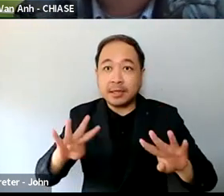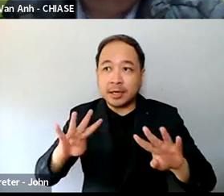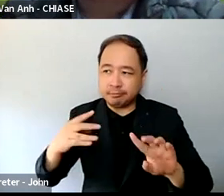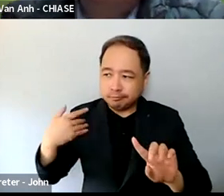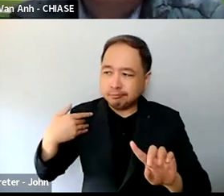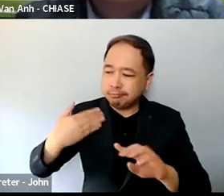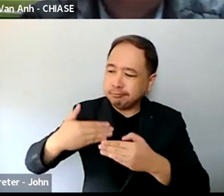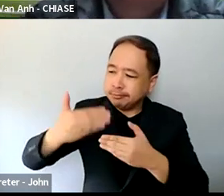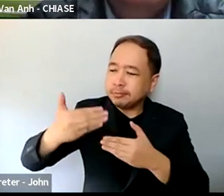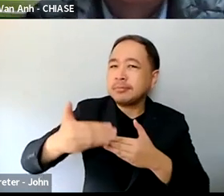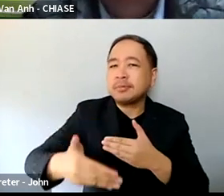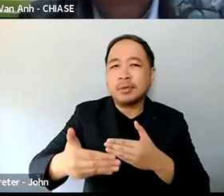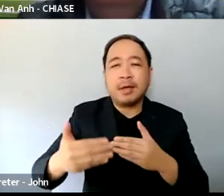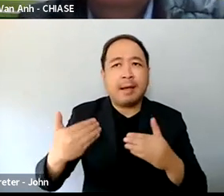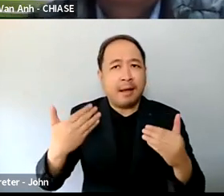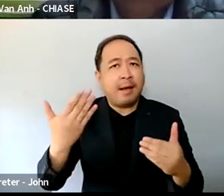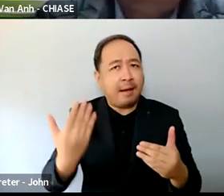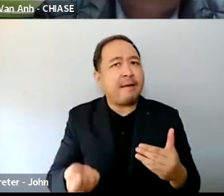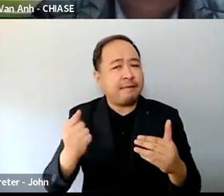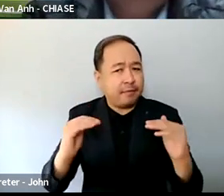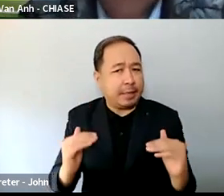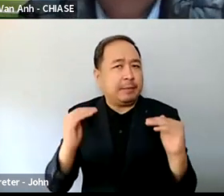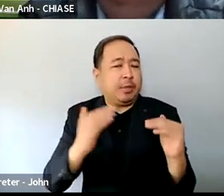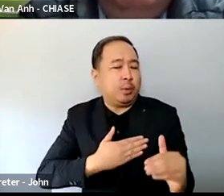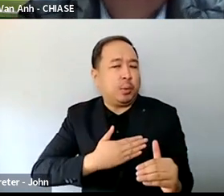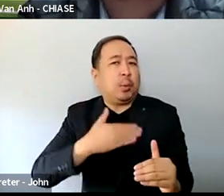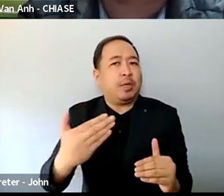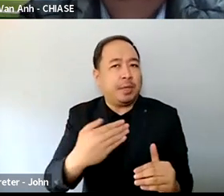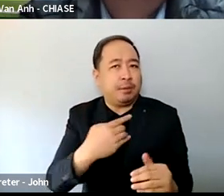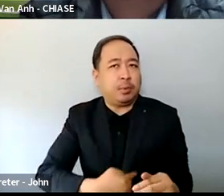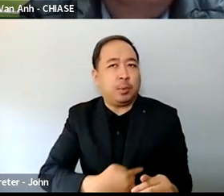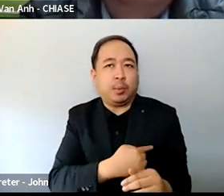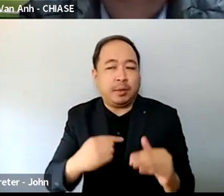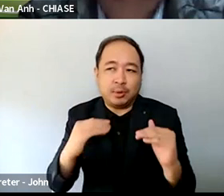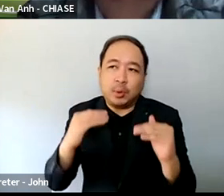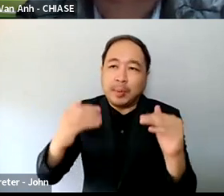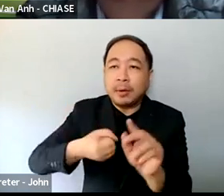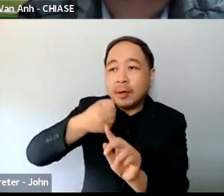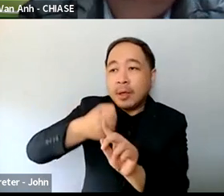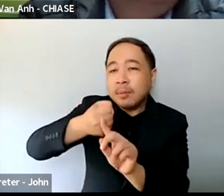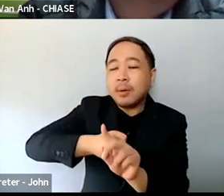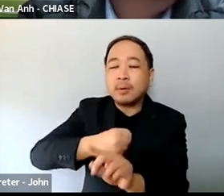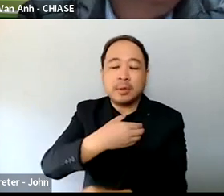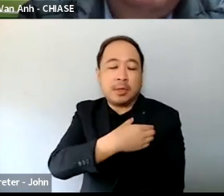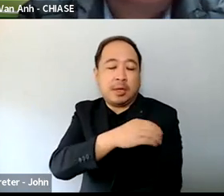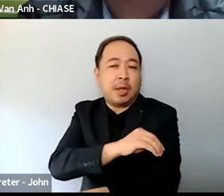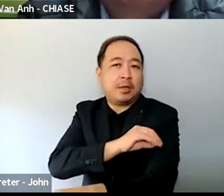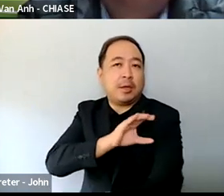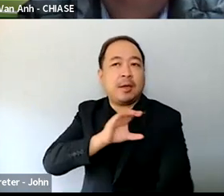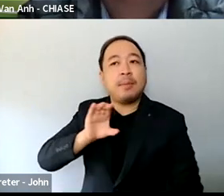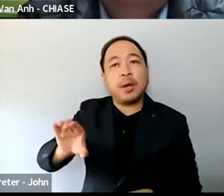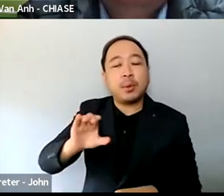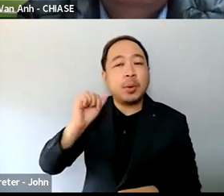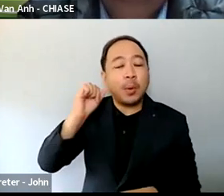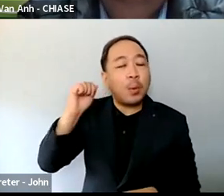placed a high-level political commitment to advancing gender equality and the empowerment of all women and girls. And this commitment is